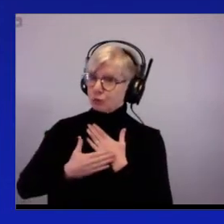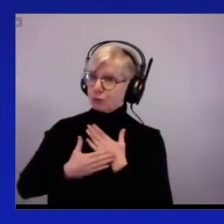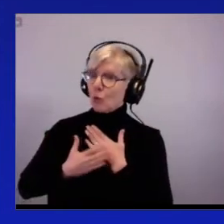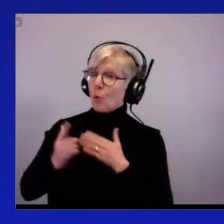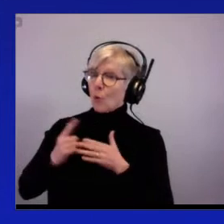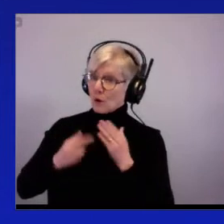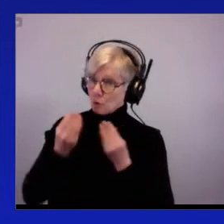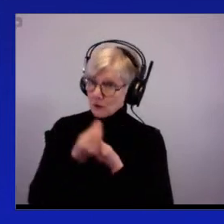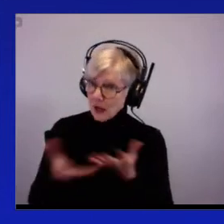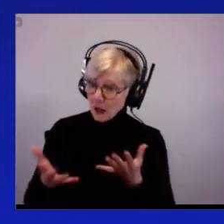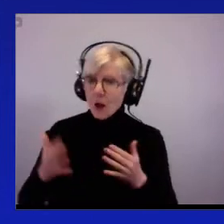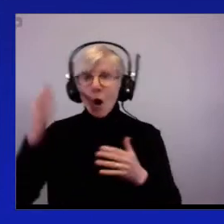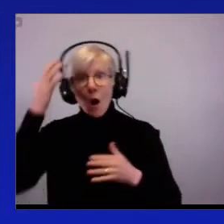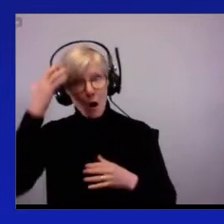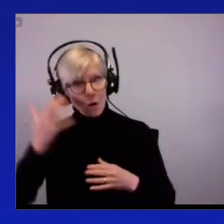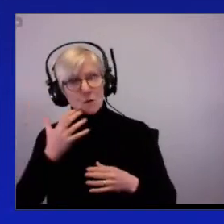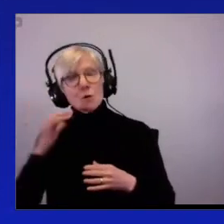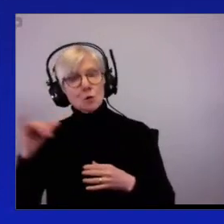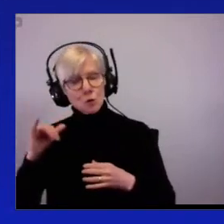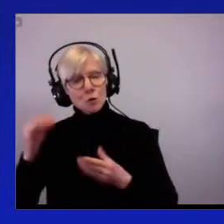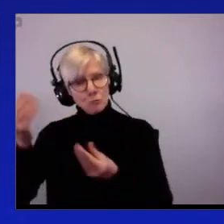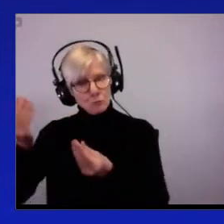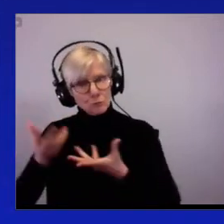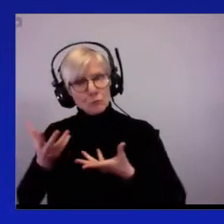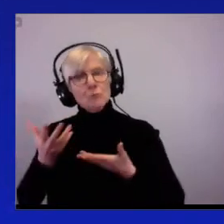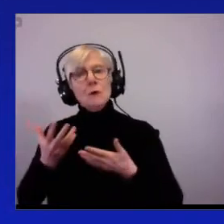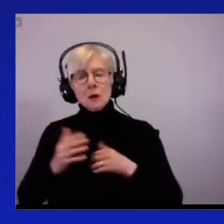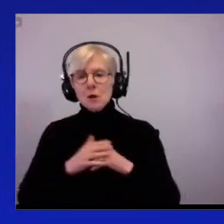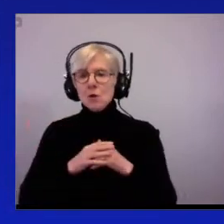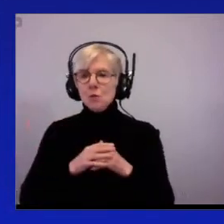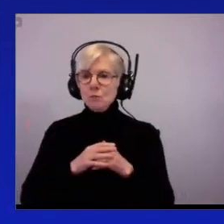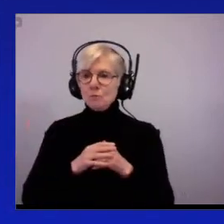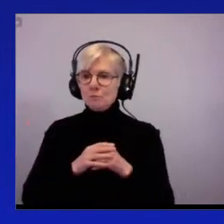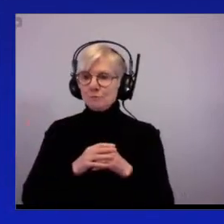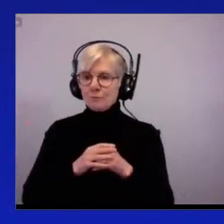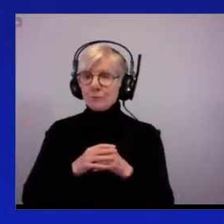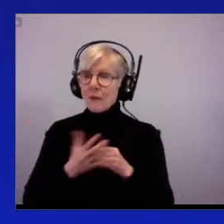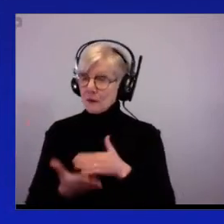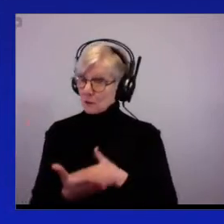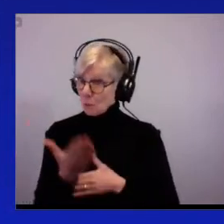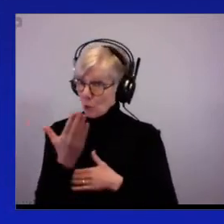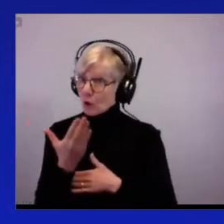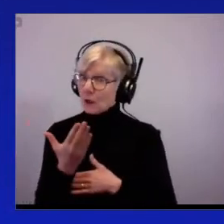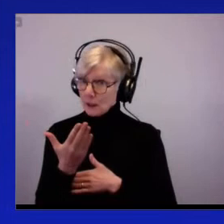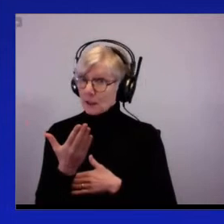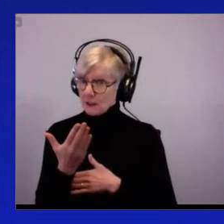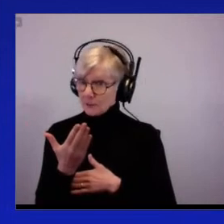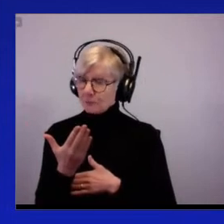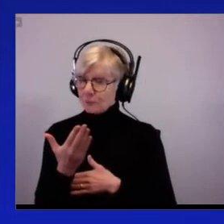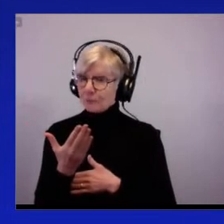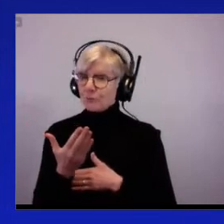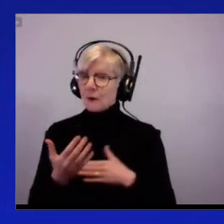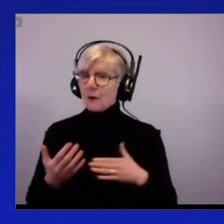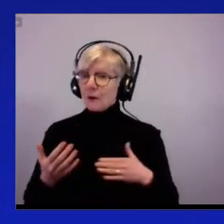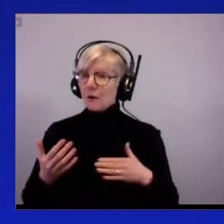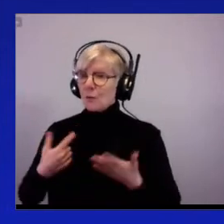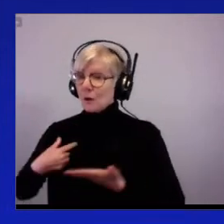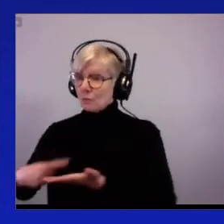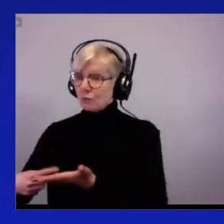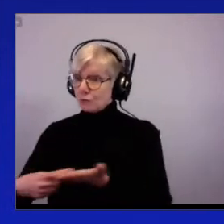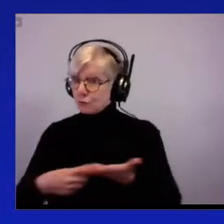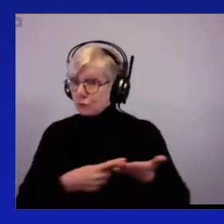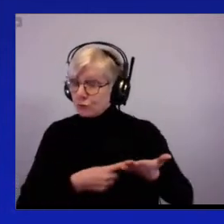hospital partners are communicating the same thing. In simple terms, Councillor, this morning and some of the other discussions that we've had and